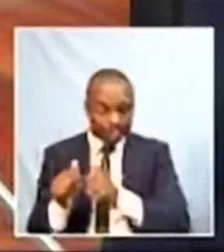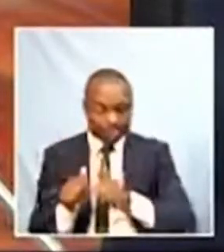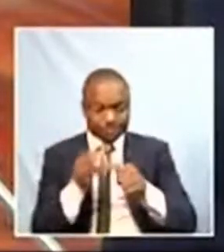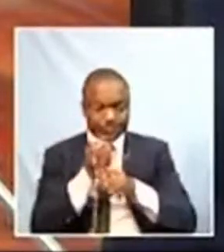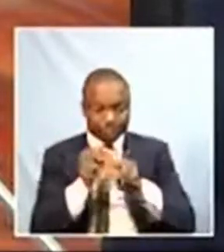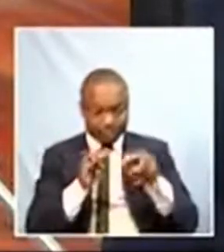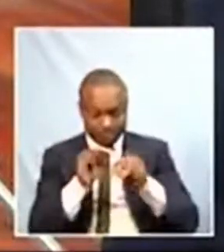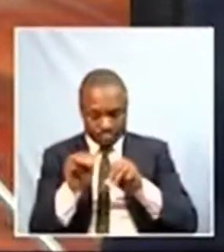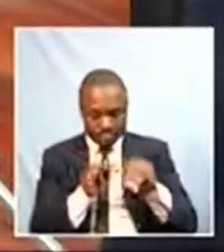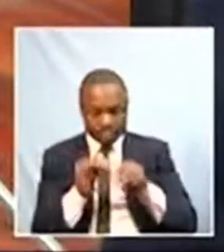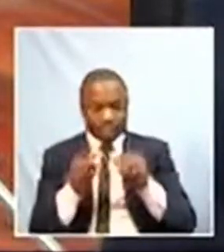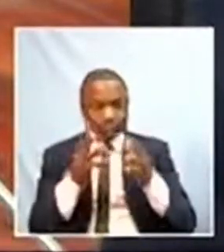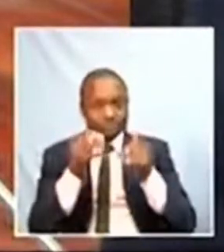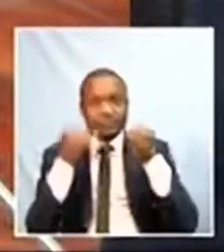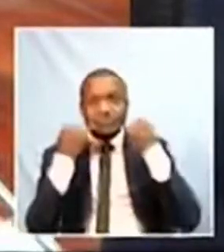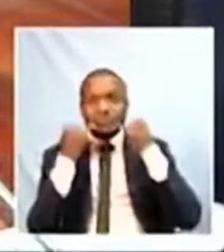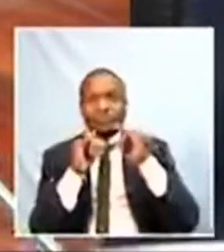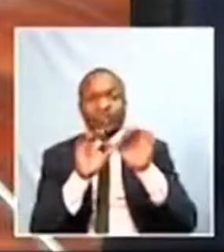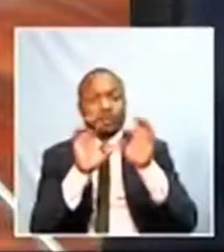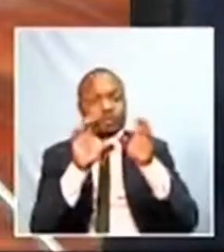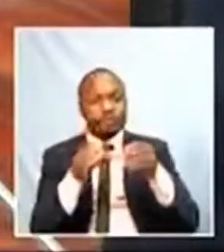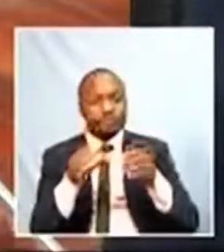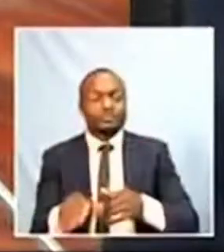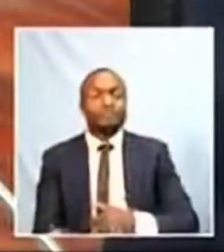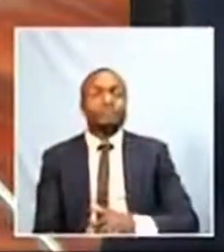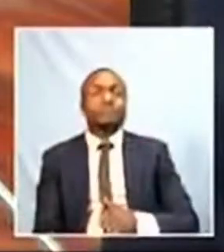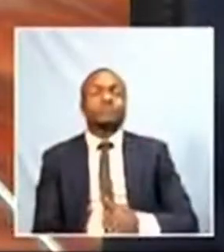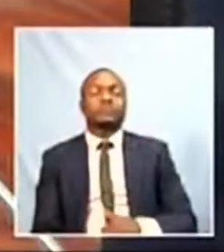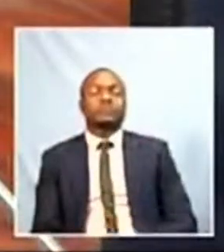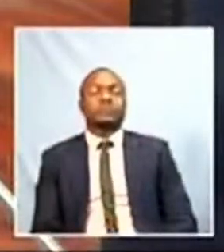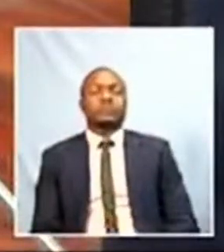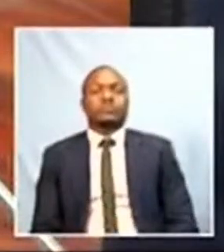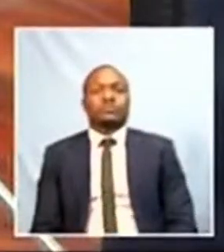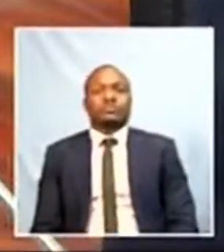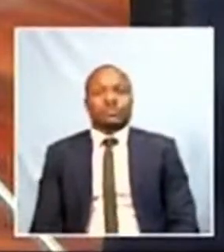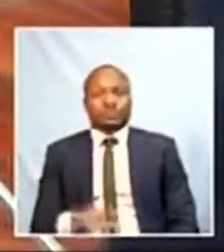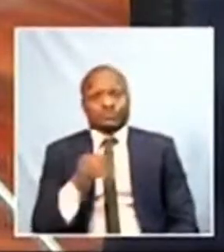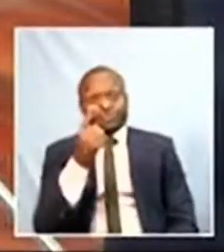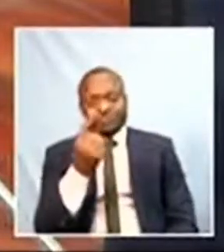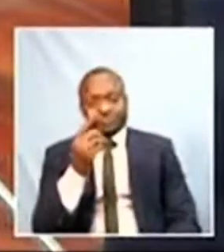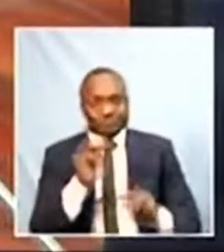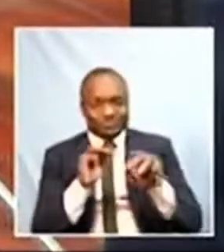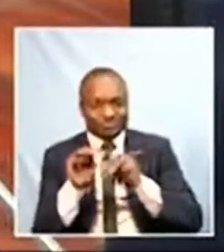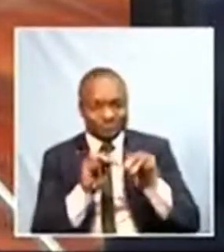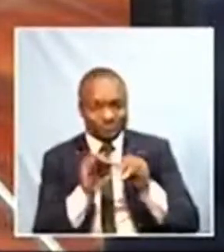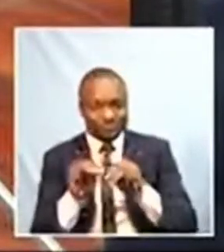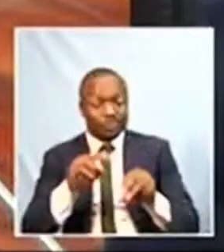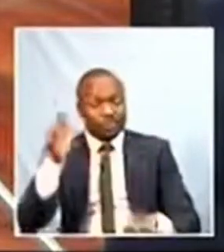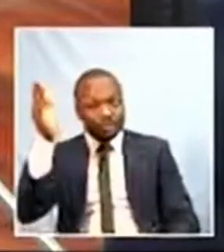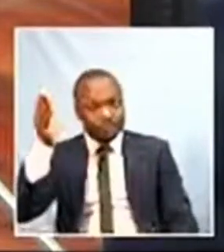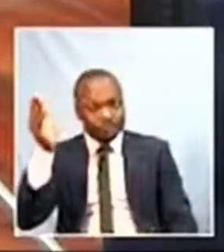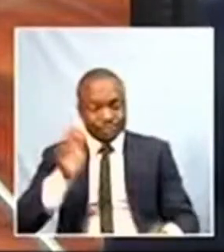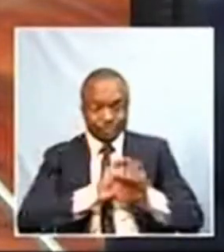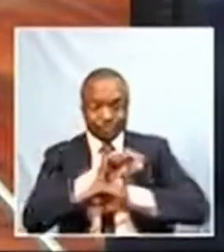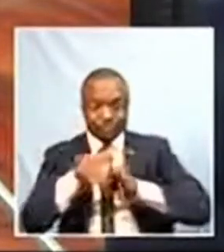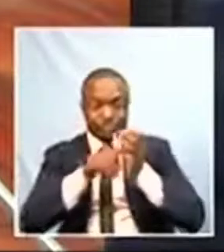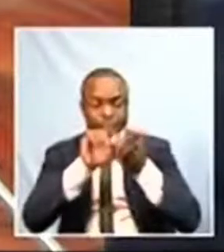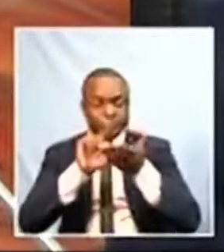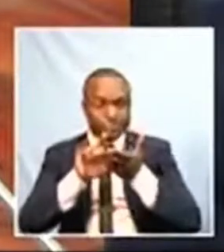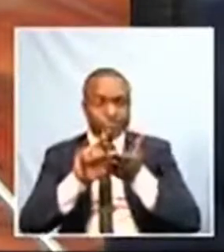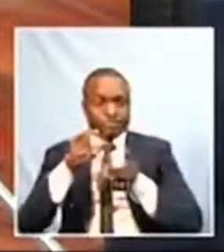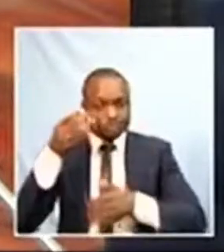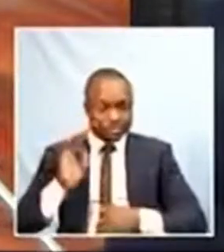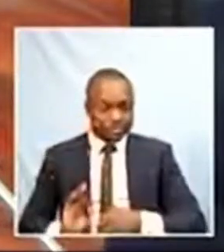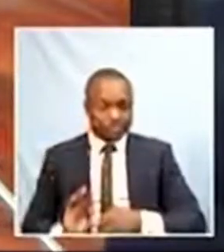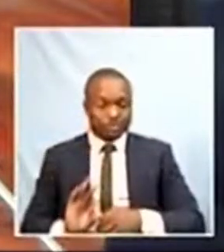Chair, management wishes to inform the committee that one, management sensitized all the loan beneficiaries on